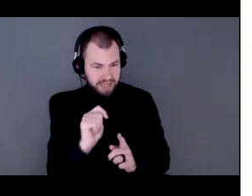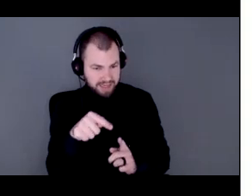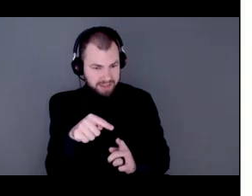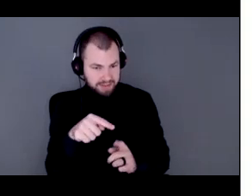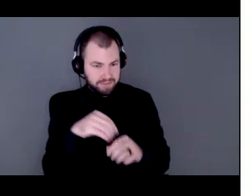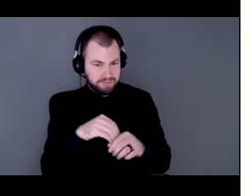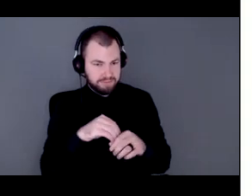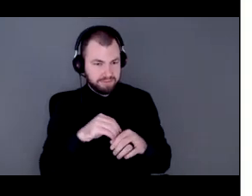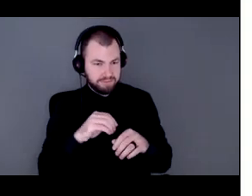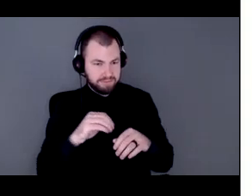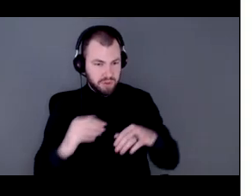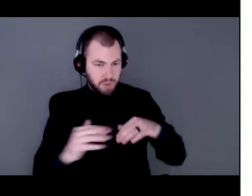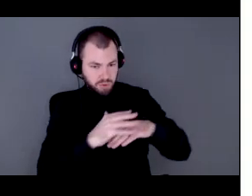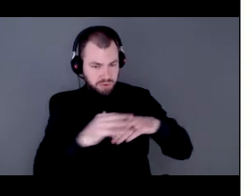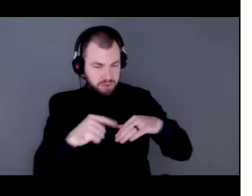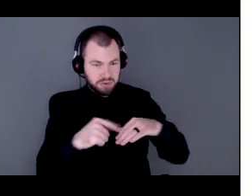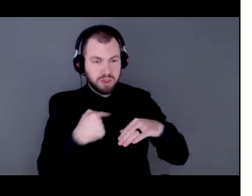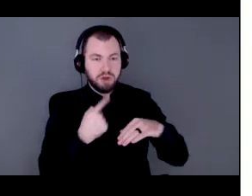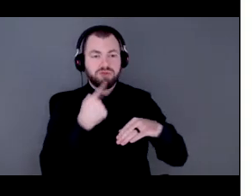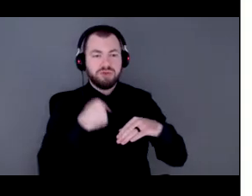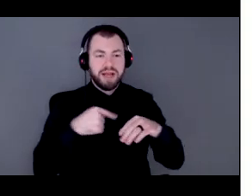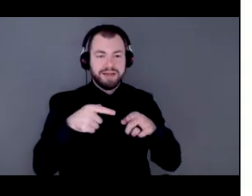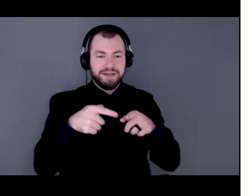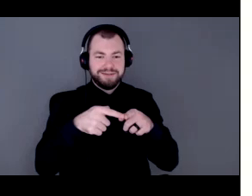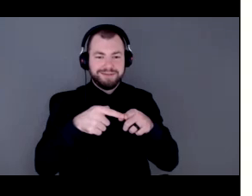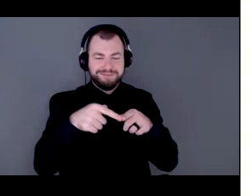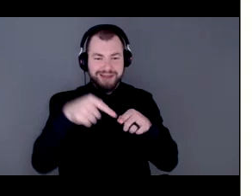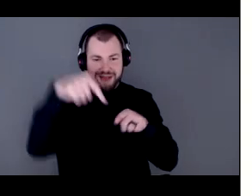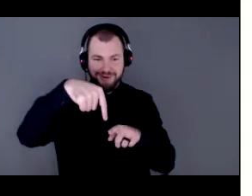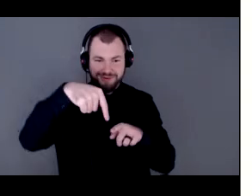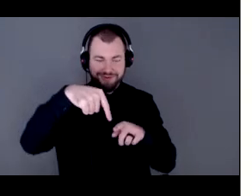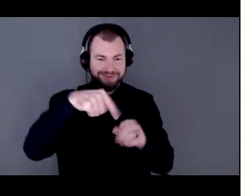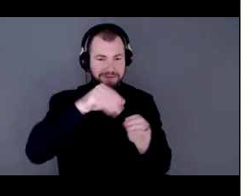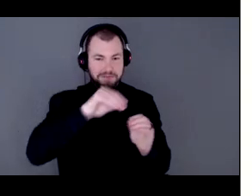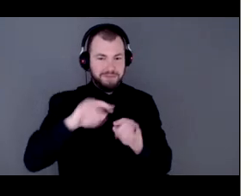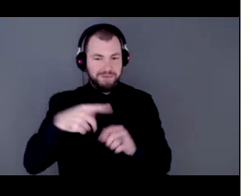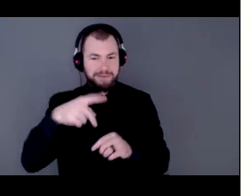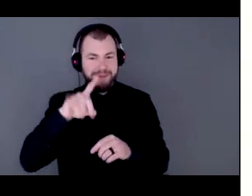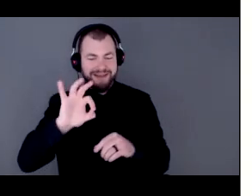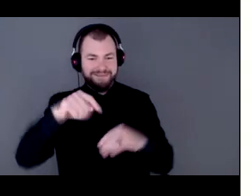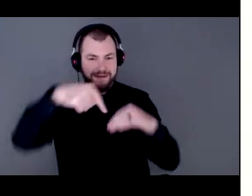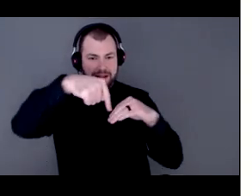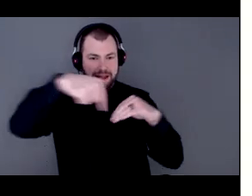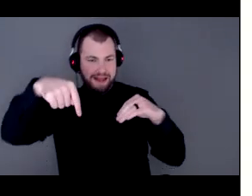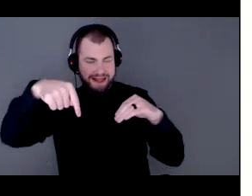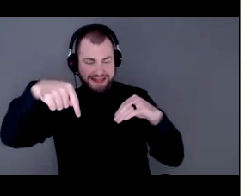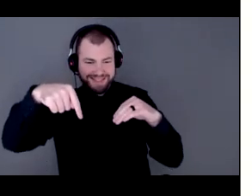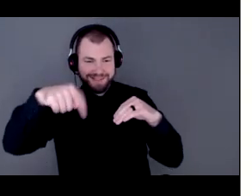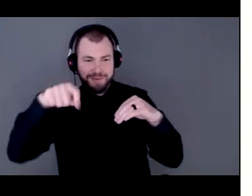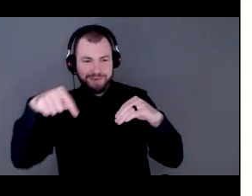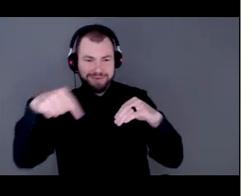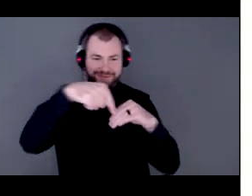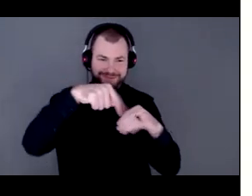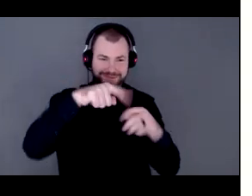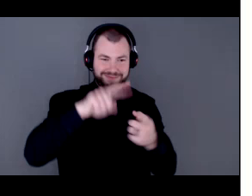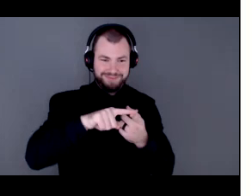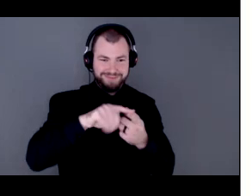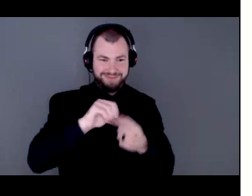my red arrow somehow in transferring to a PDF moved the arrow supposed to be pointing to the Marsh Walk area